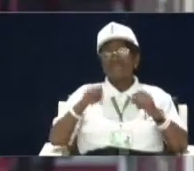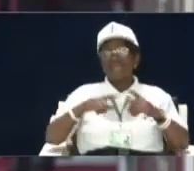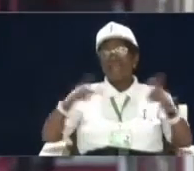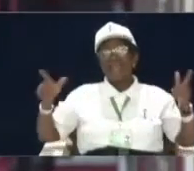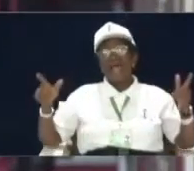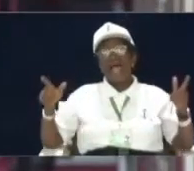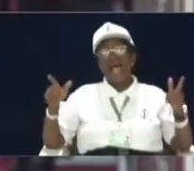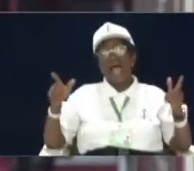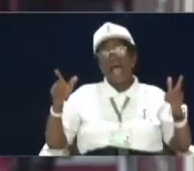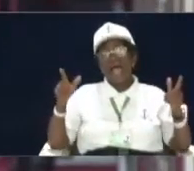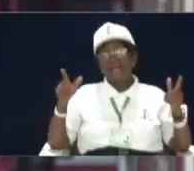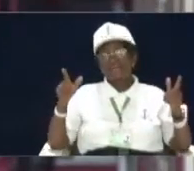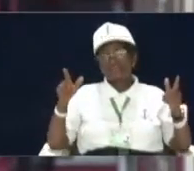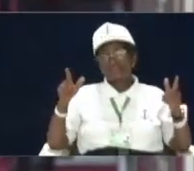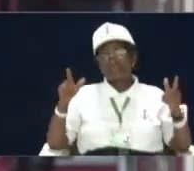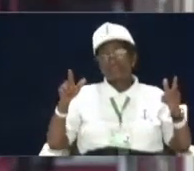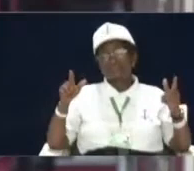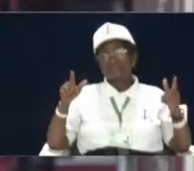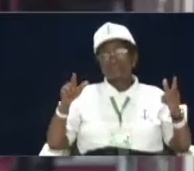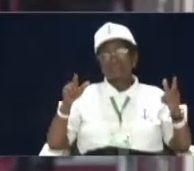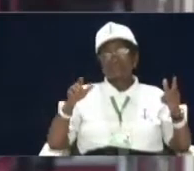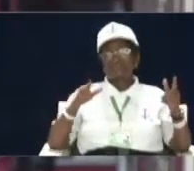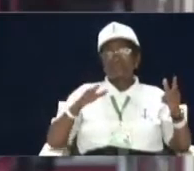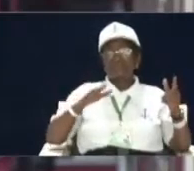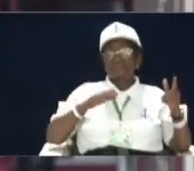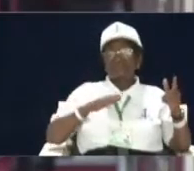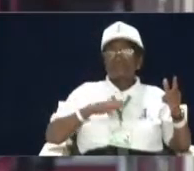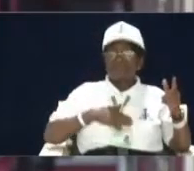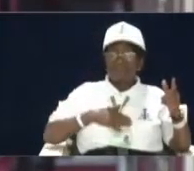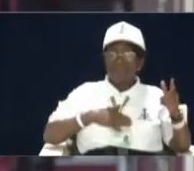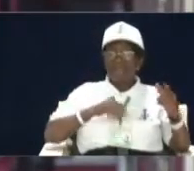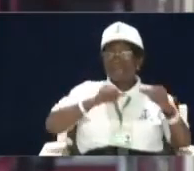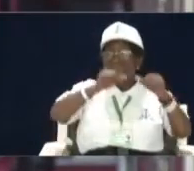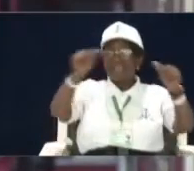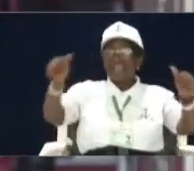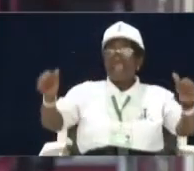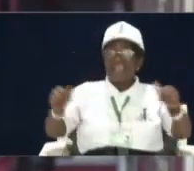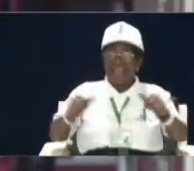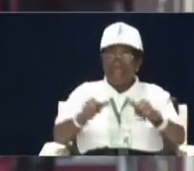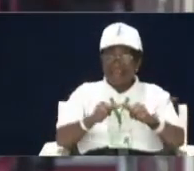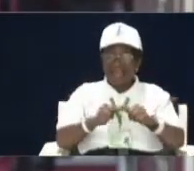Enlarge my sphere of influence.